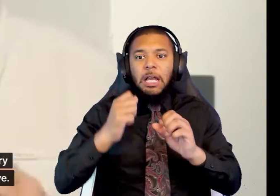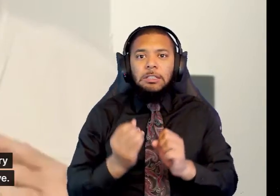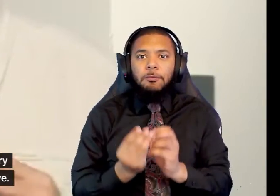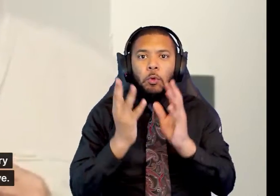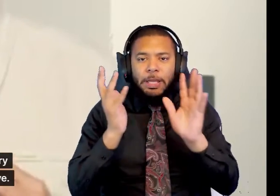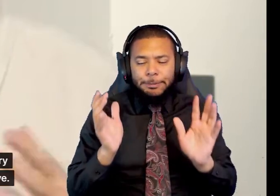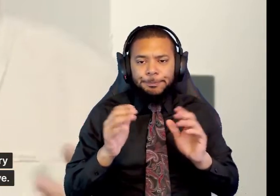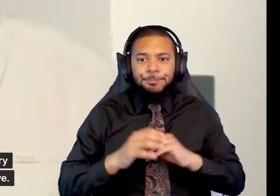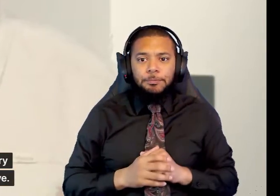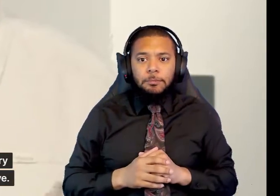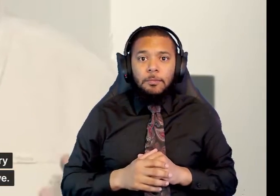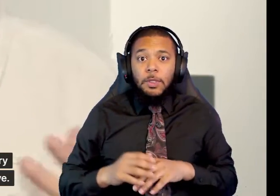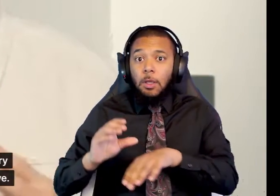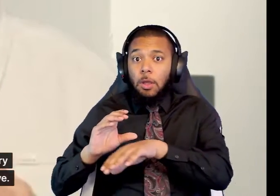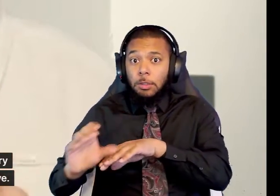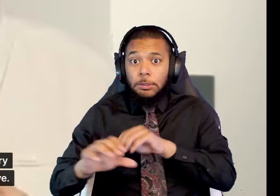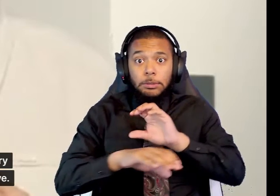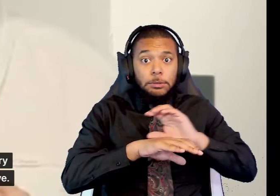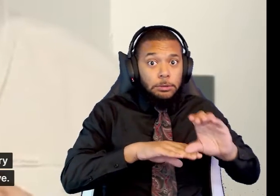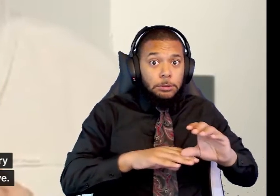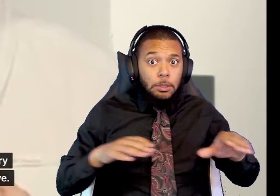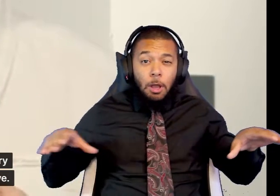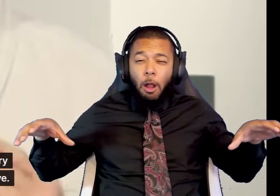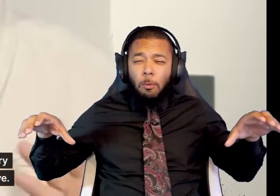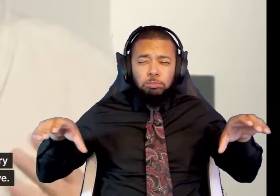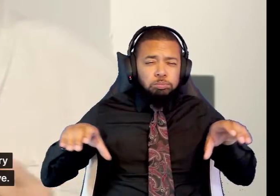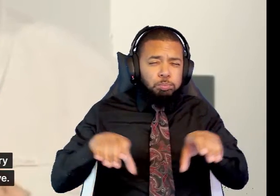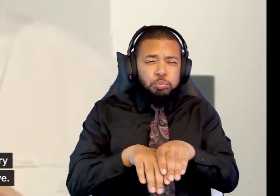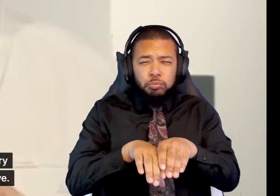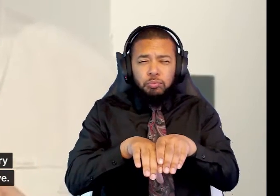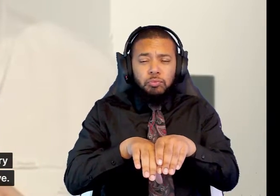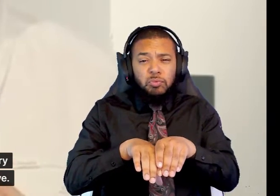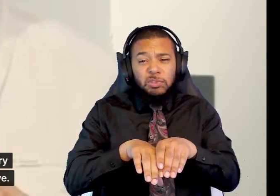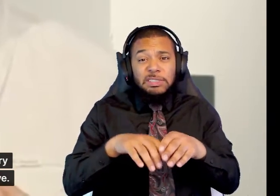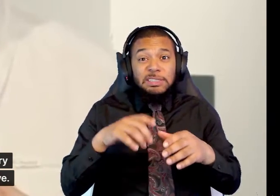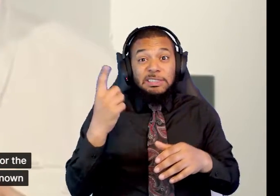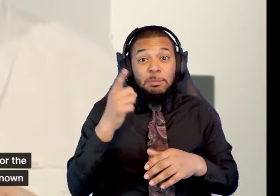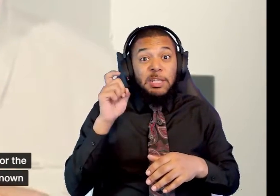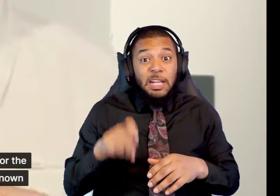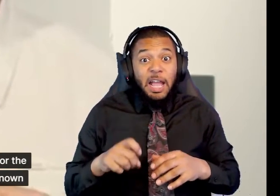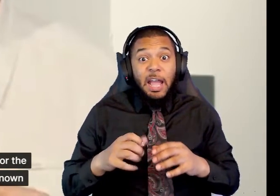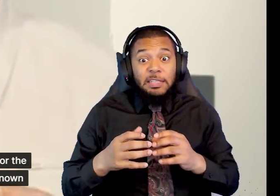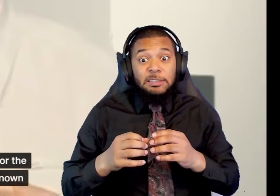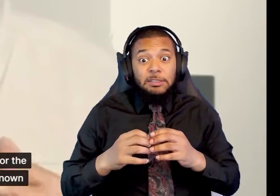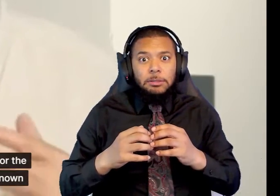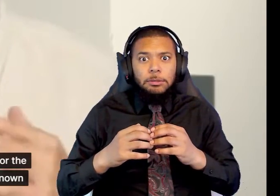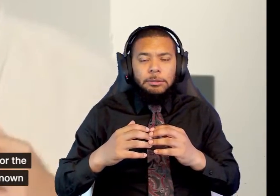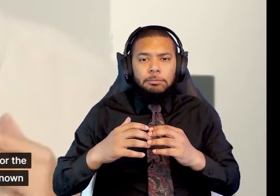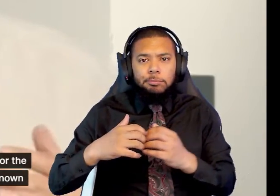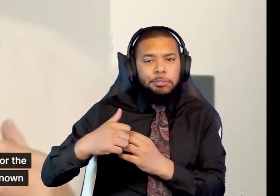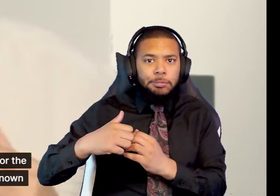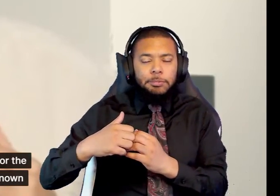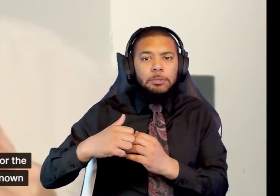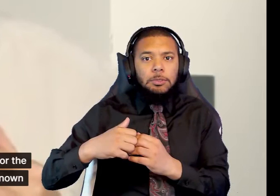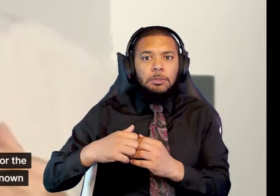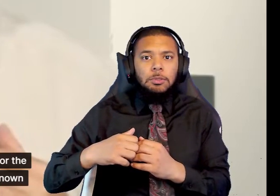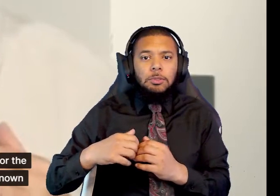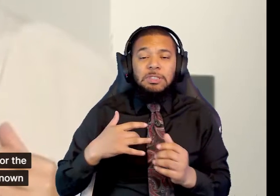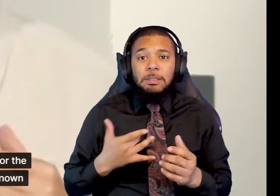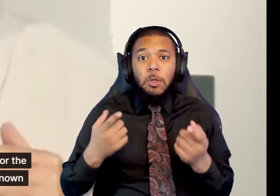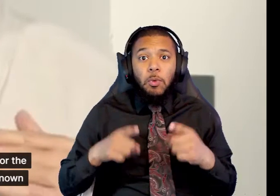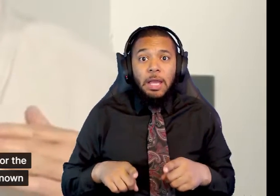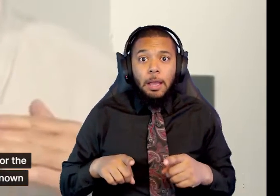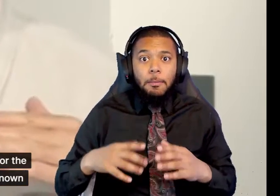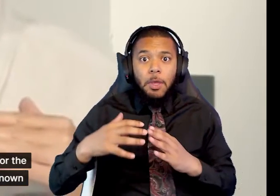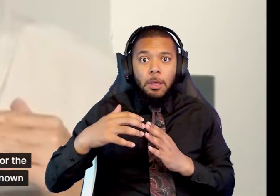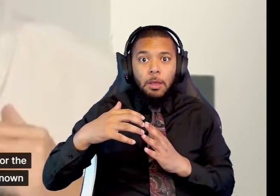ocean plates collide, both of those plates are very dense, so something's got to give. So typically what happens there, one or the other